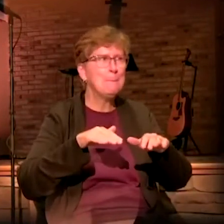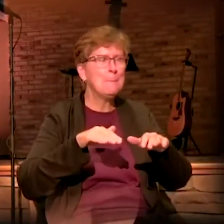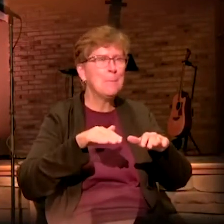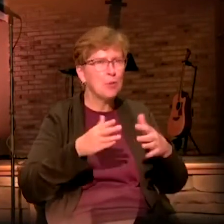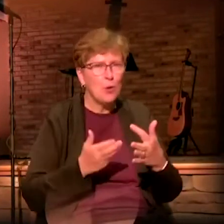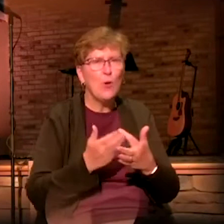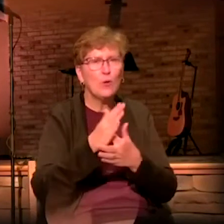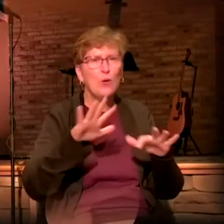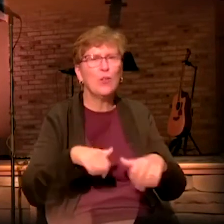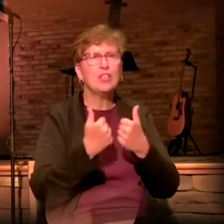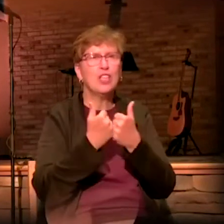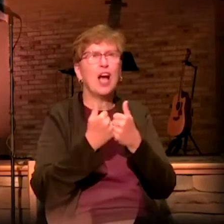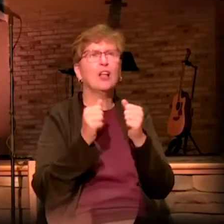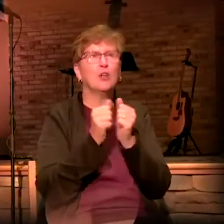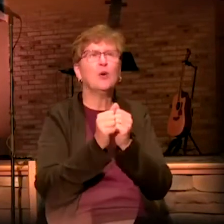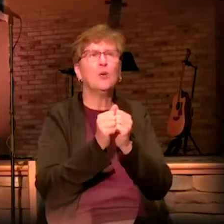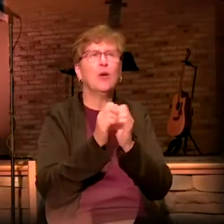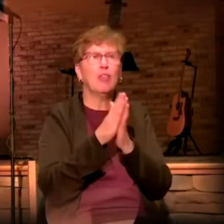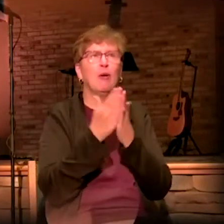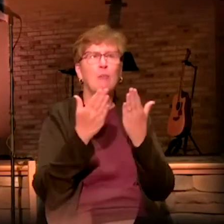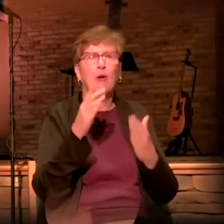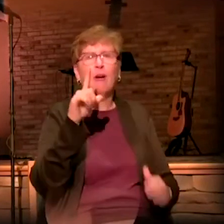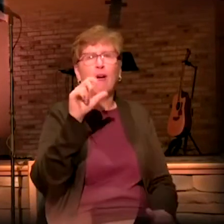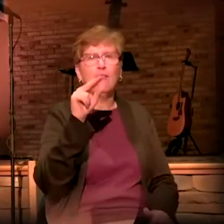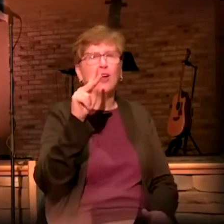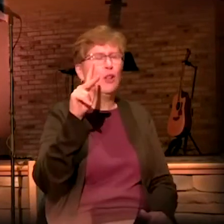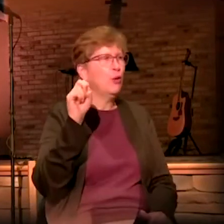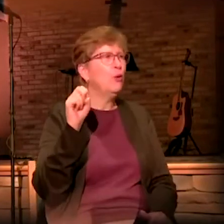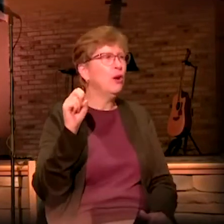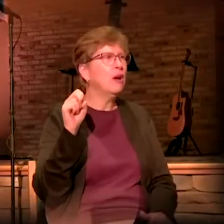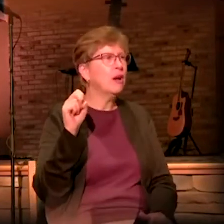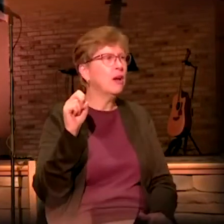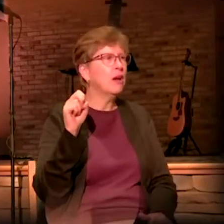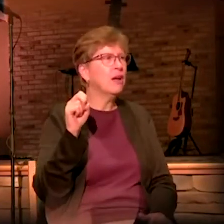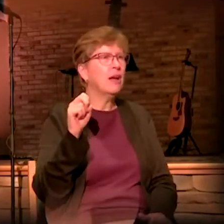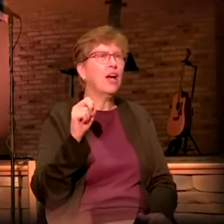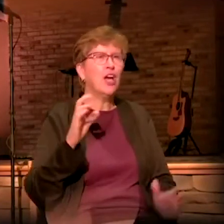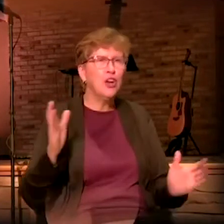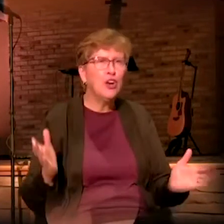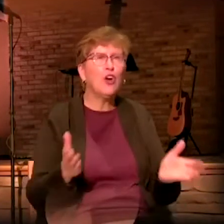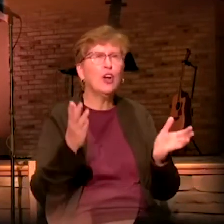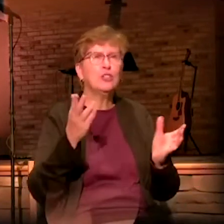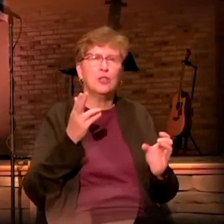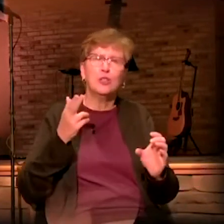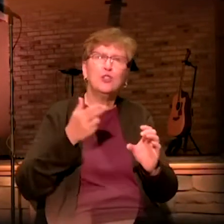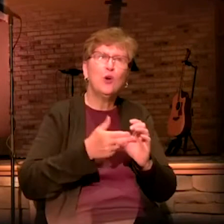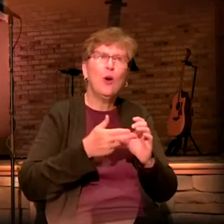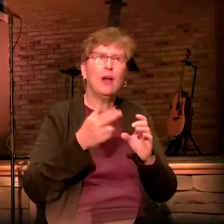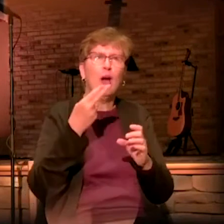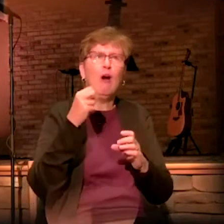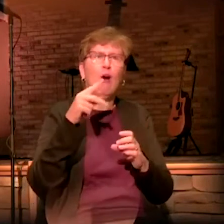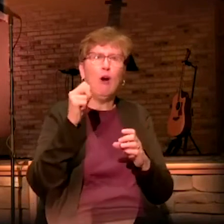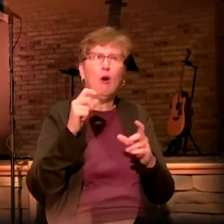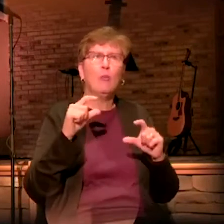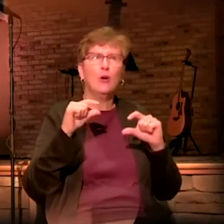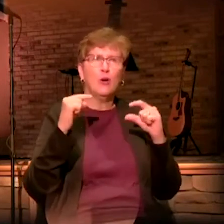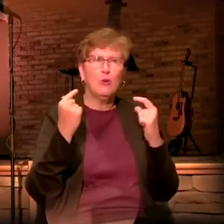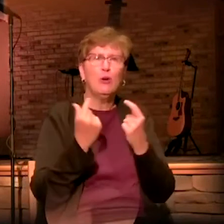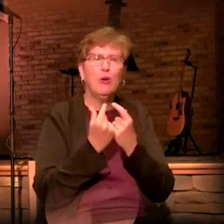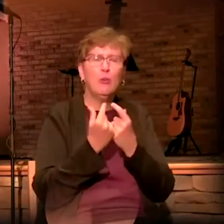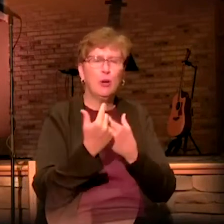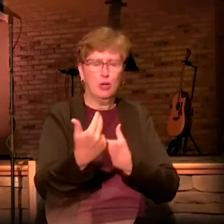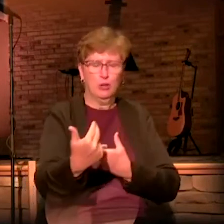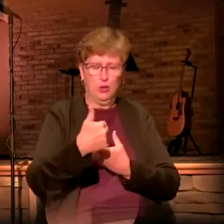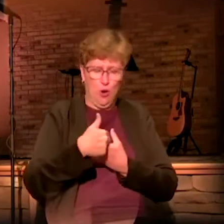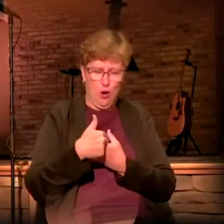challenge with the Gospel of Luke. I encourage you to join a hope group. I encourage you to join